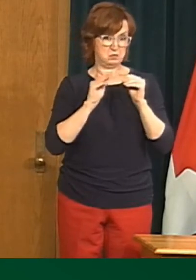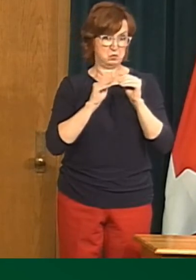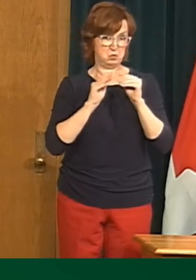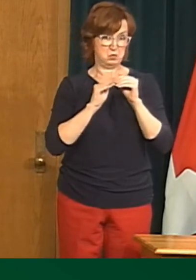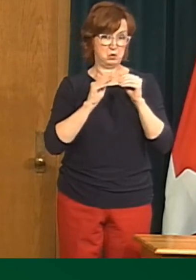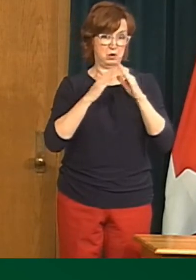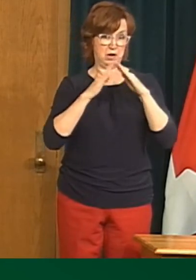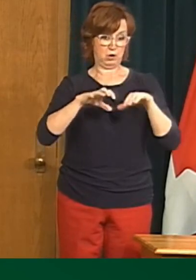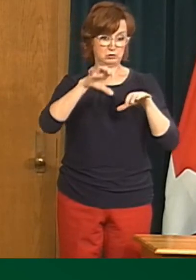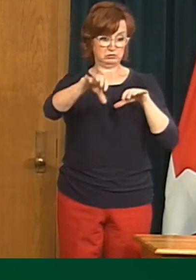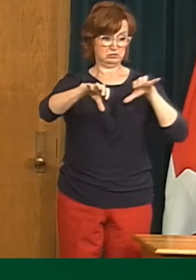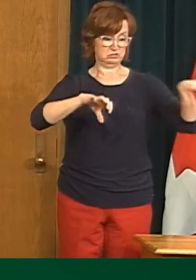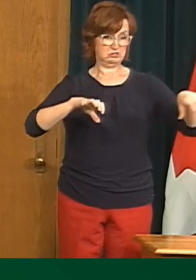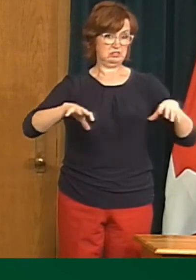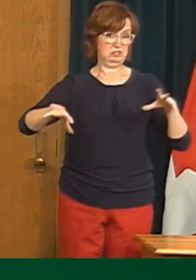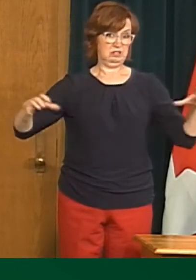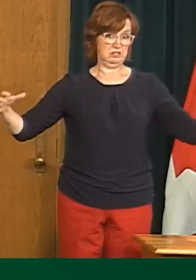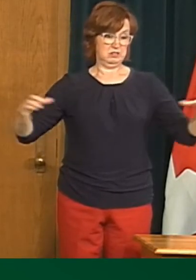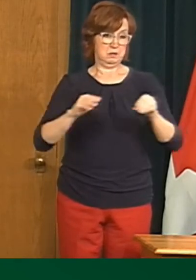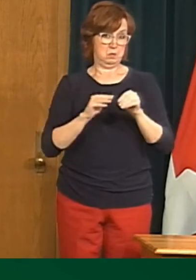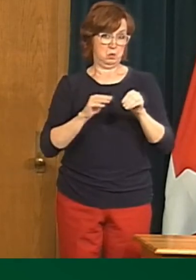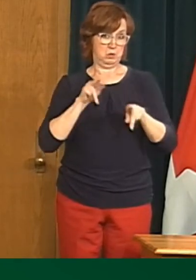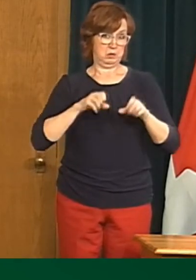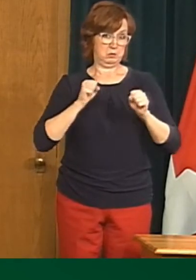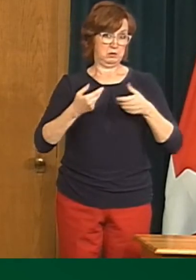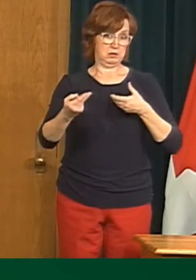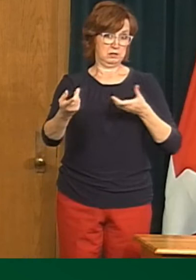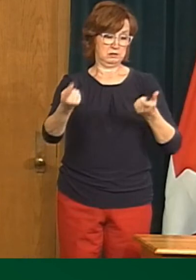We'll direct that question to Dr. Werker on the line.